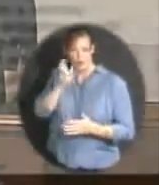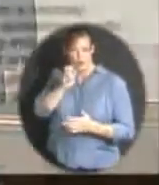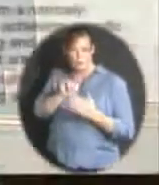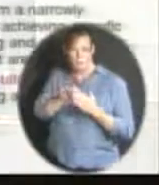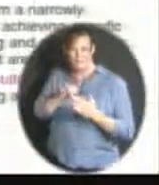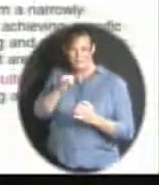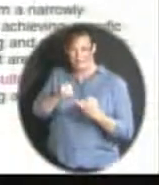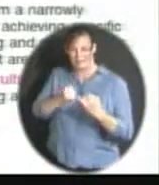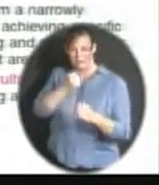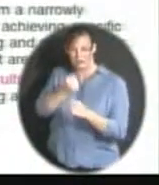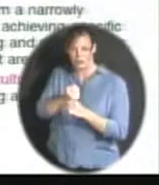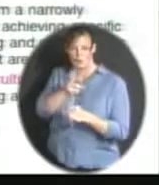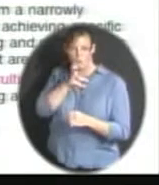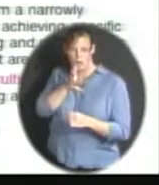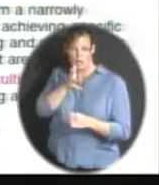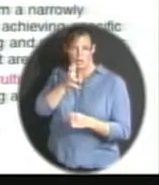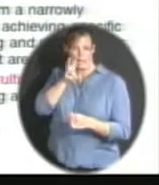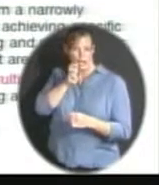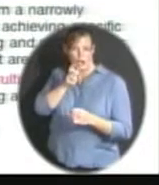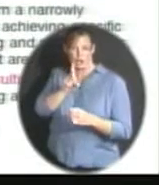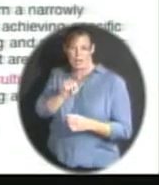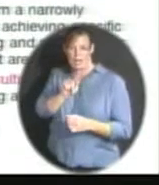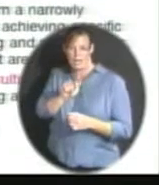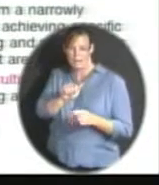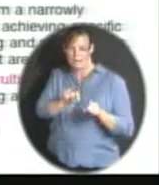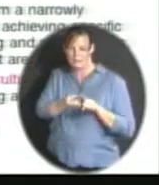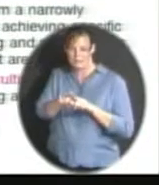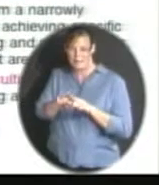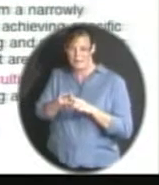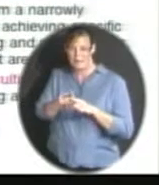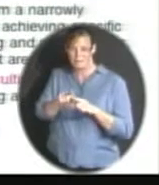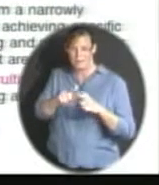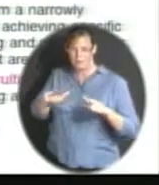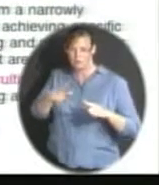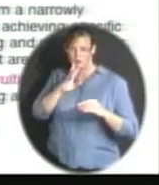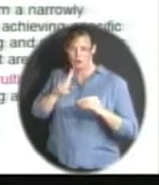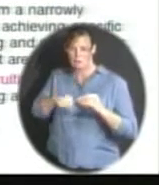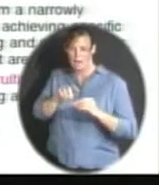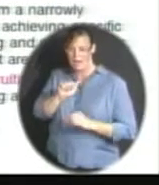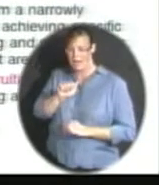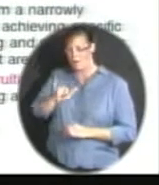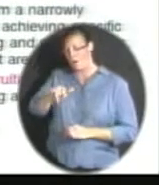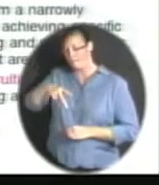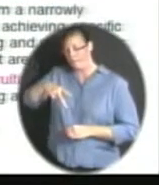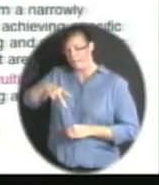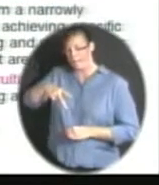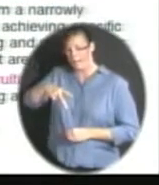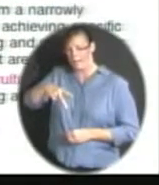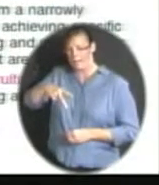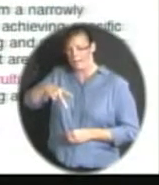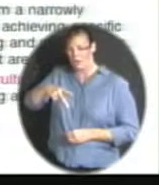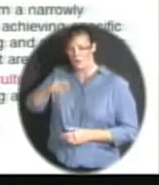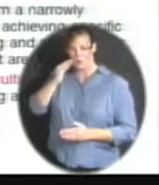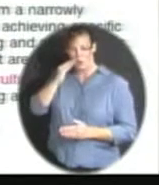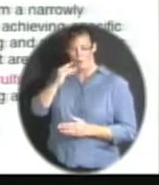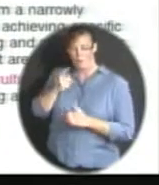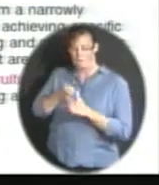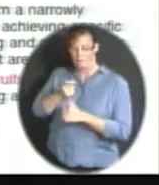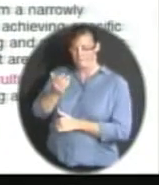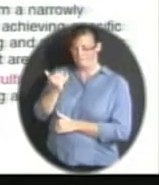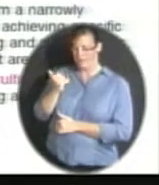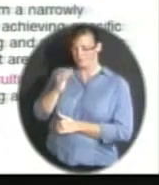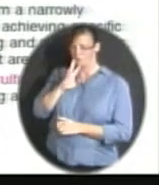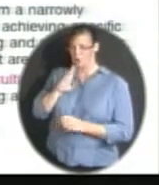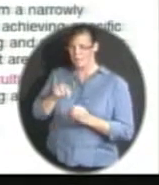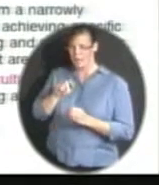year that we will hear data in this same form and the same language of talking about AYP. As we know from the past, when we